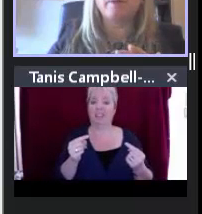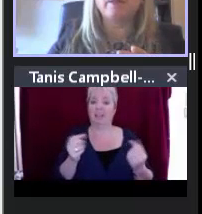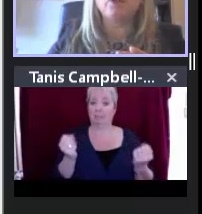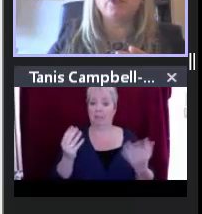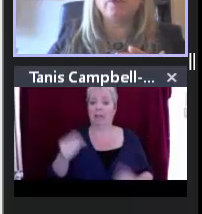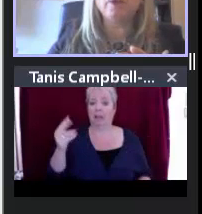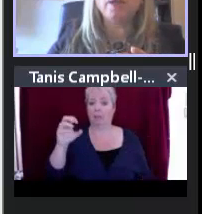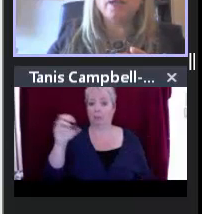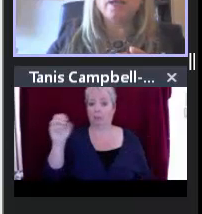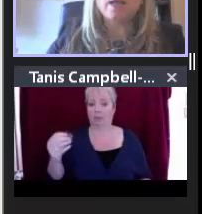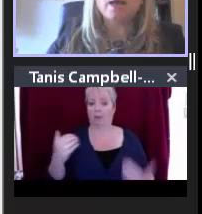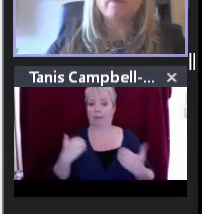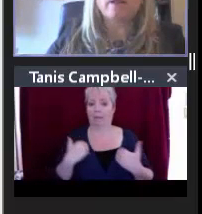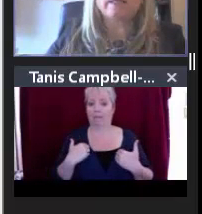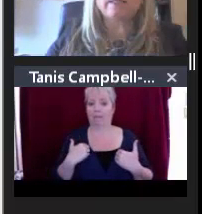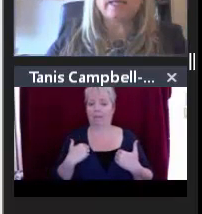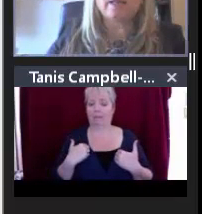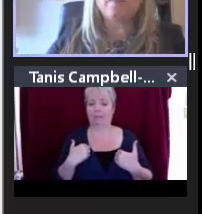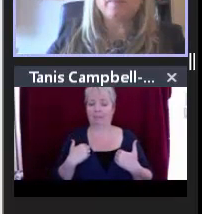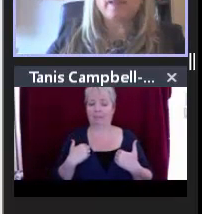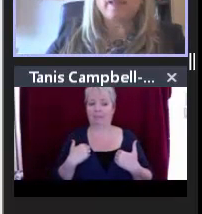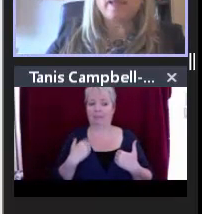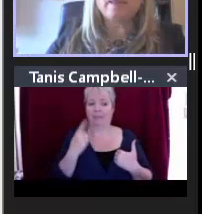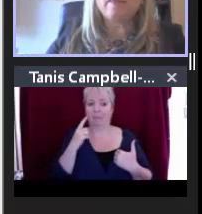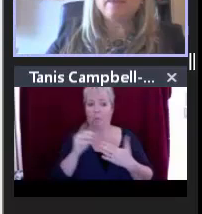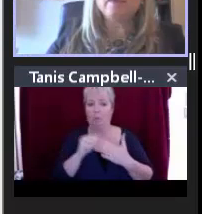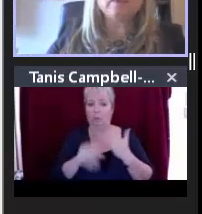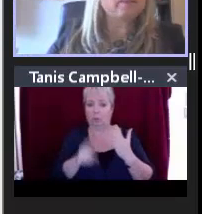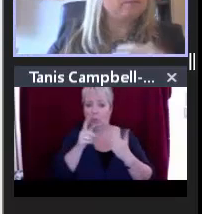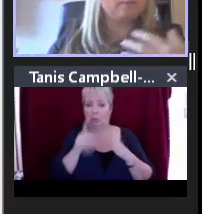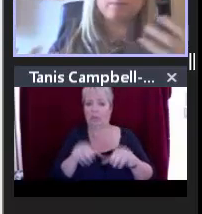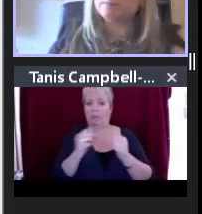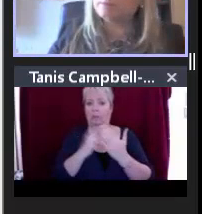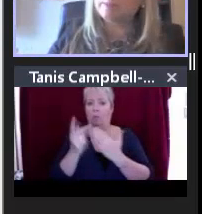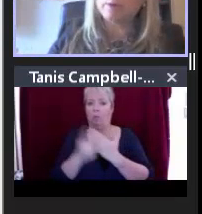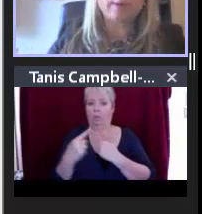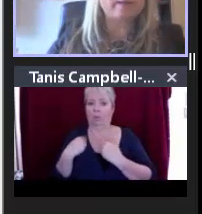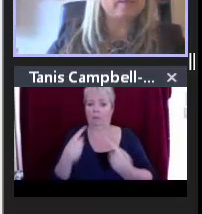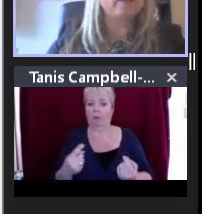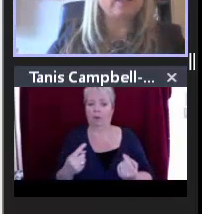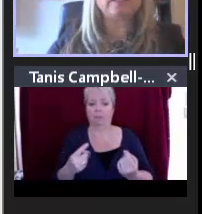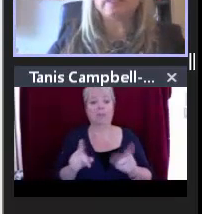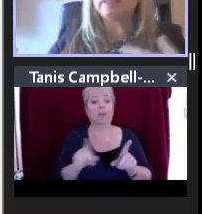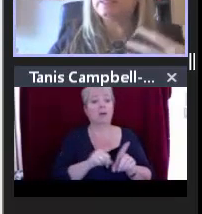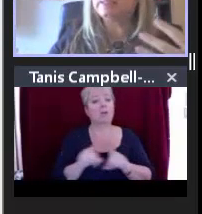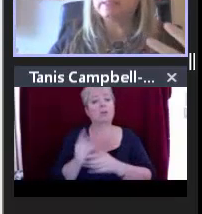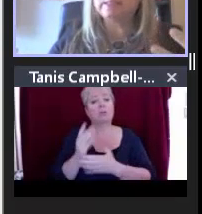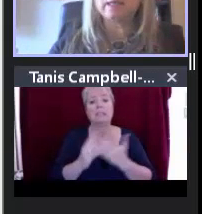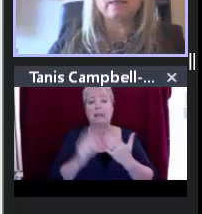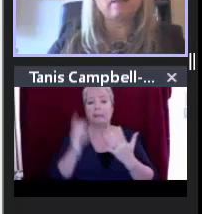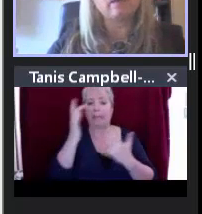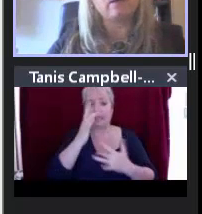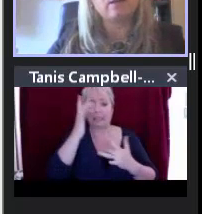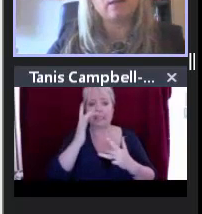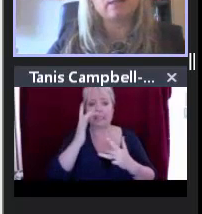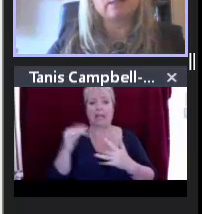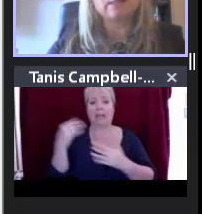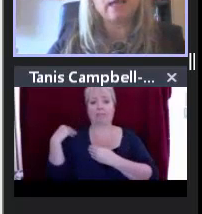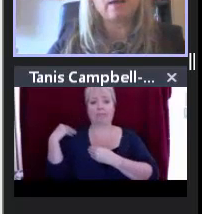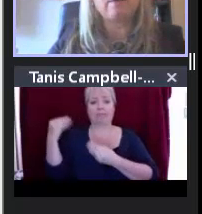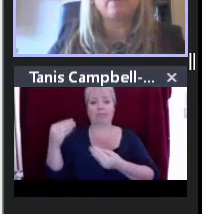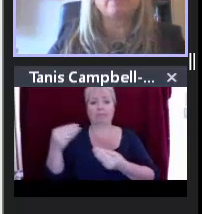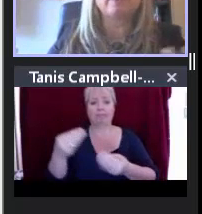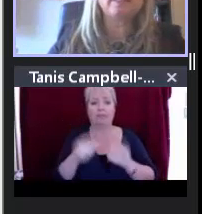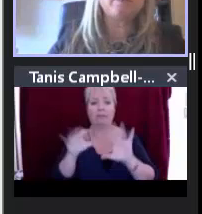our population of clientele. And then there's some hereditary diseases that our